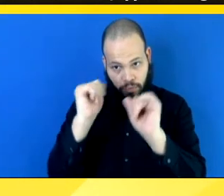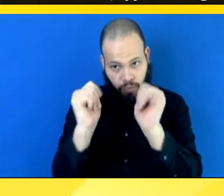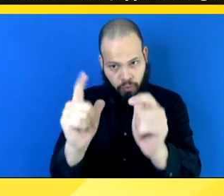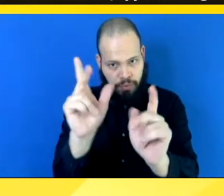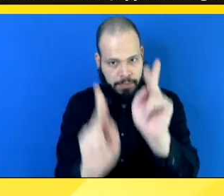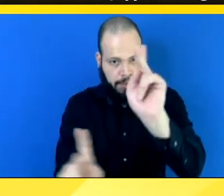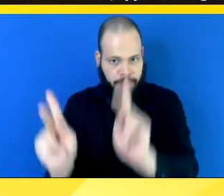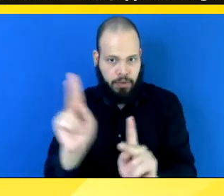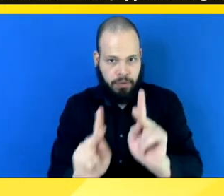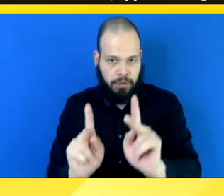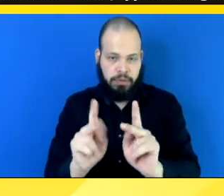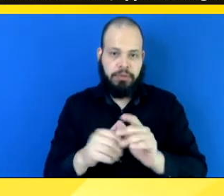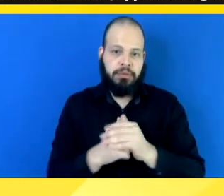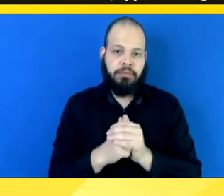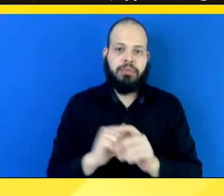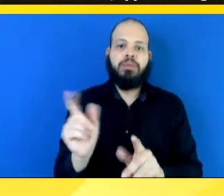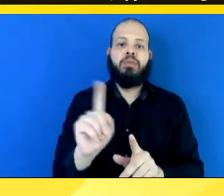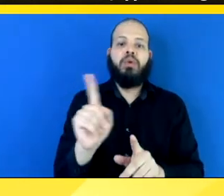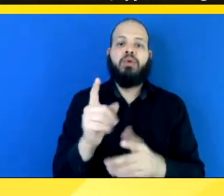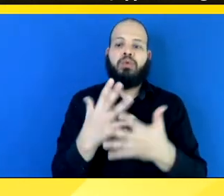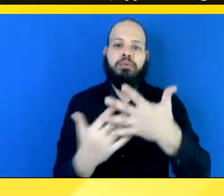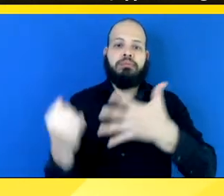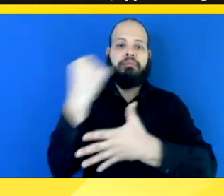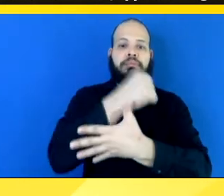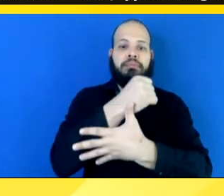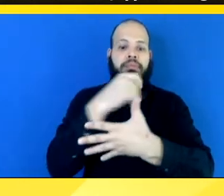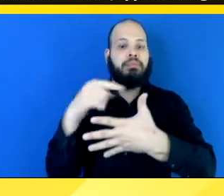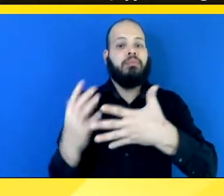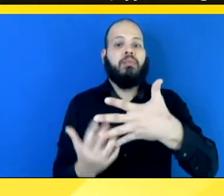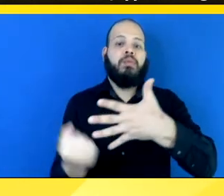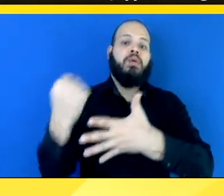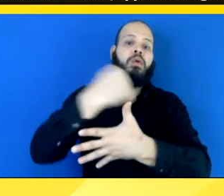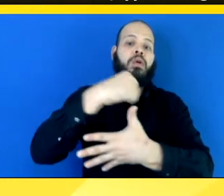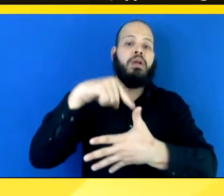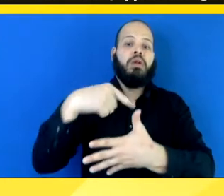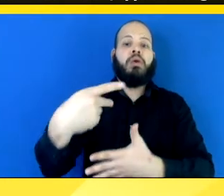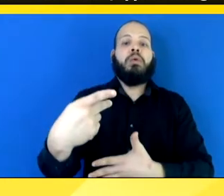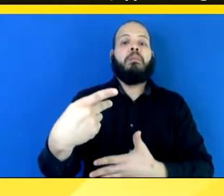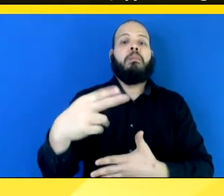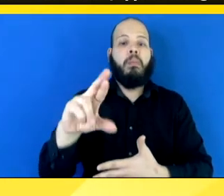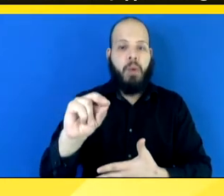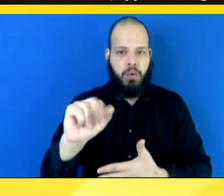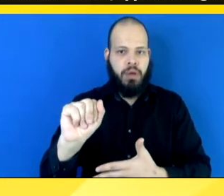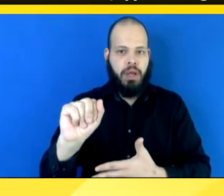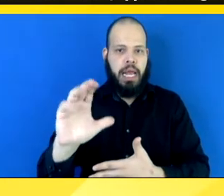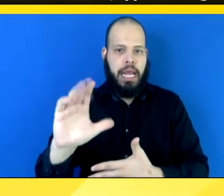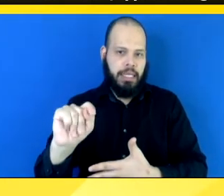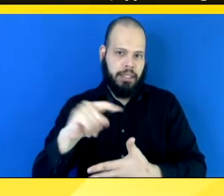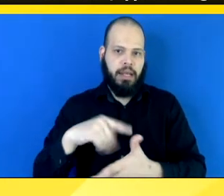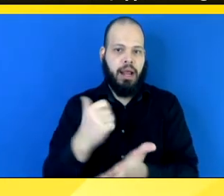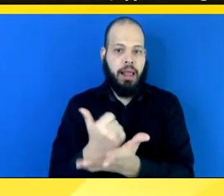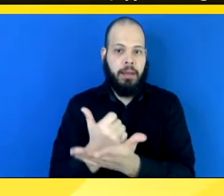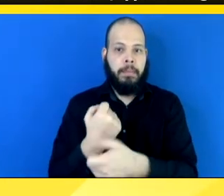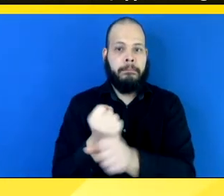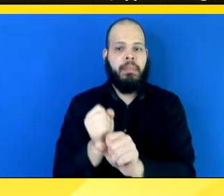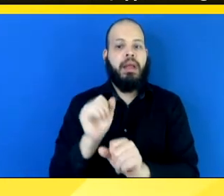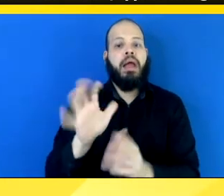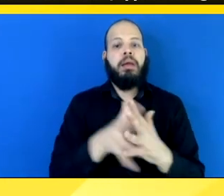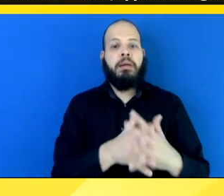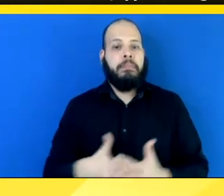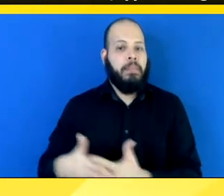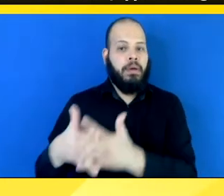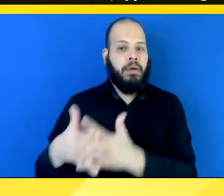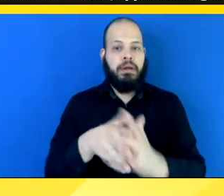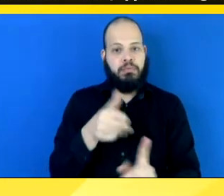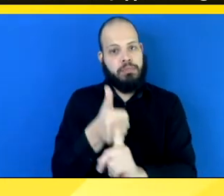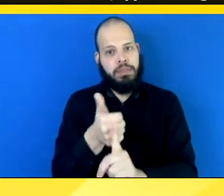Act are the priorities that will make America stronger and better, and that we in the Poor People's Campaign and National Call